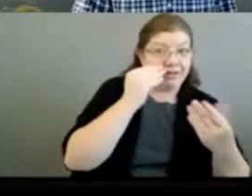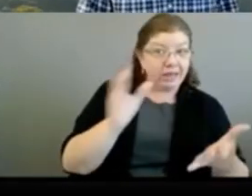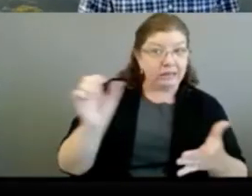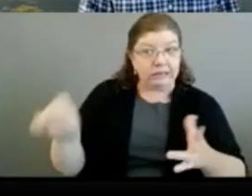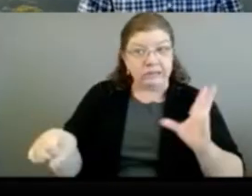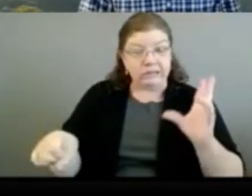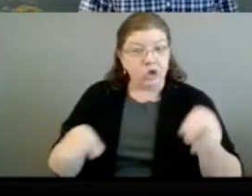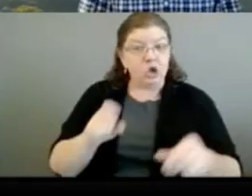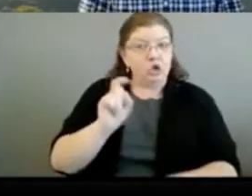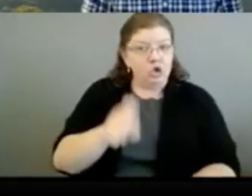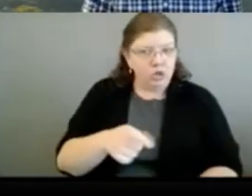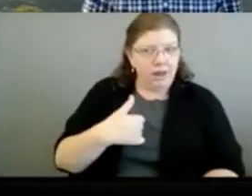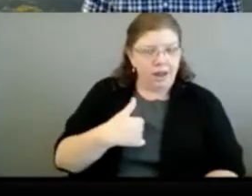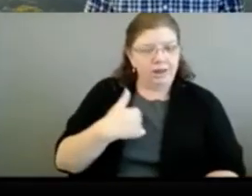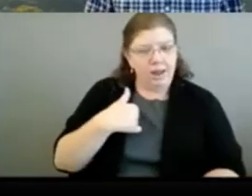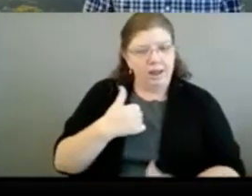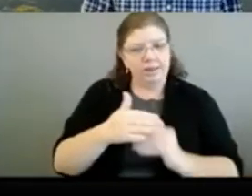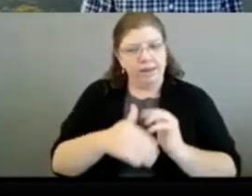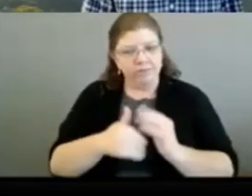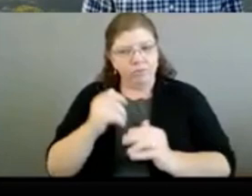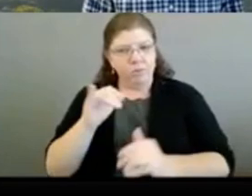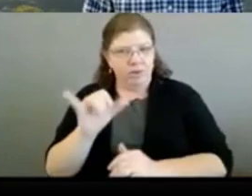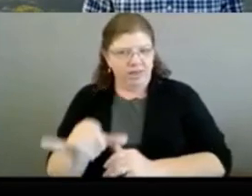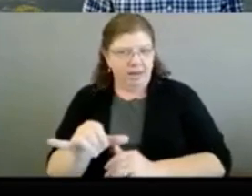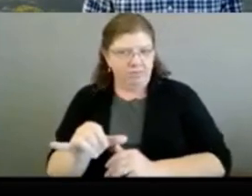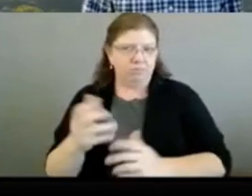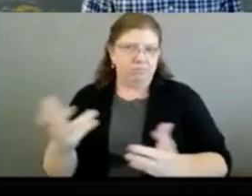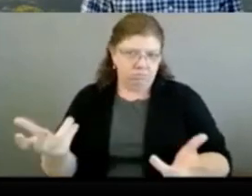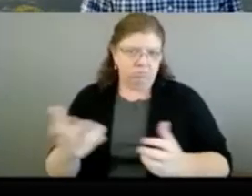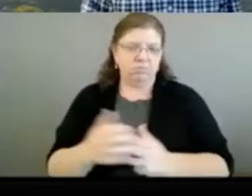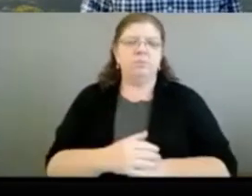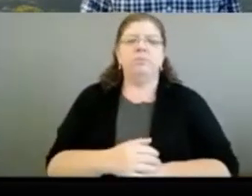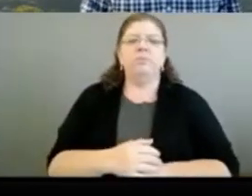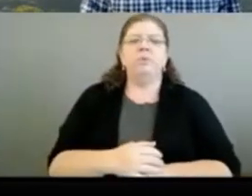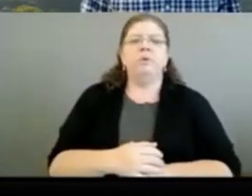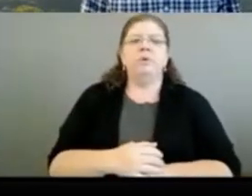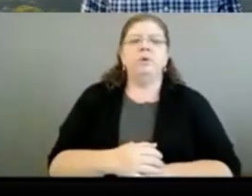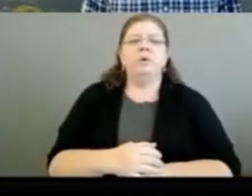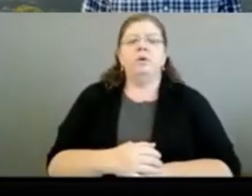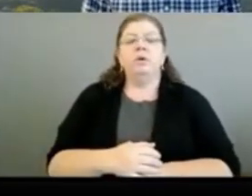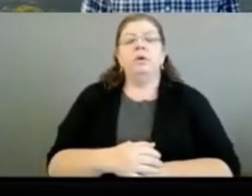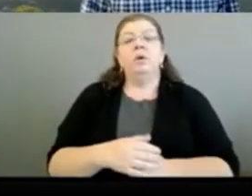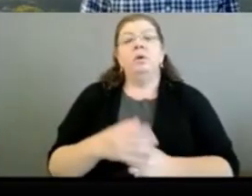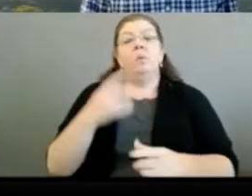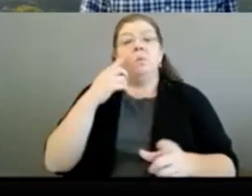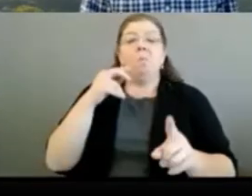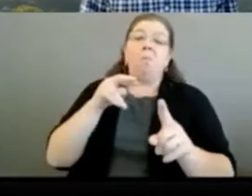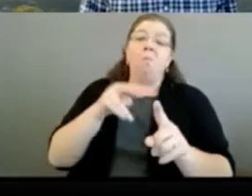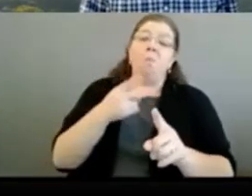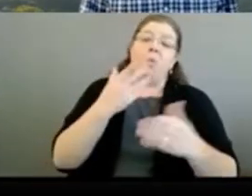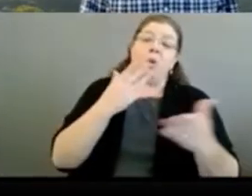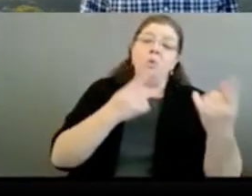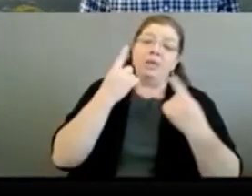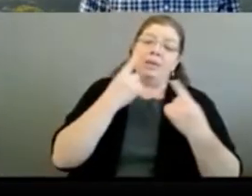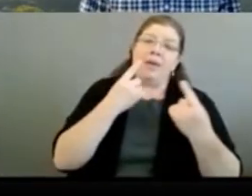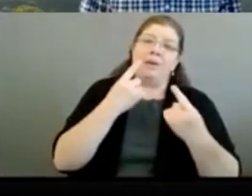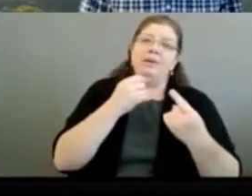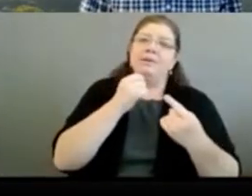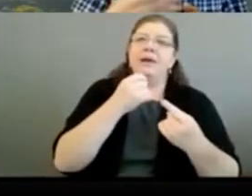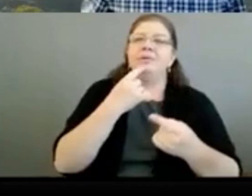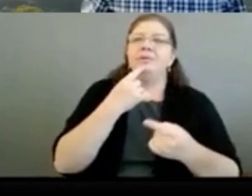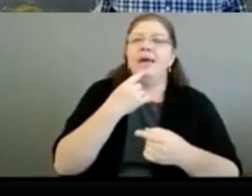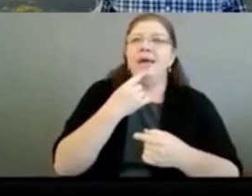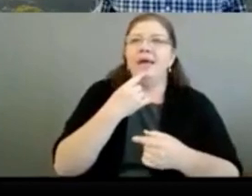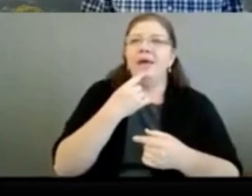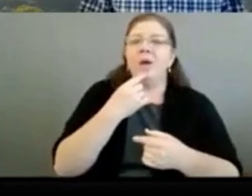this something that I feel comfortable with? And one way to think about this is not to say we'll